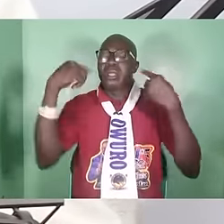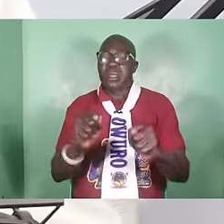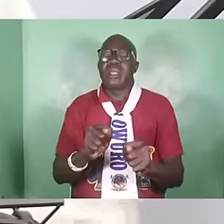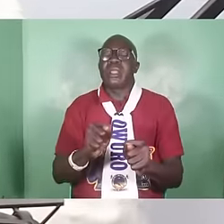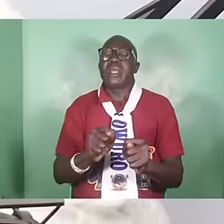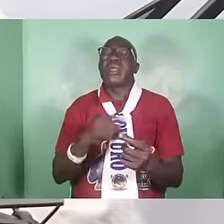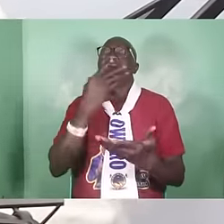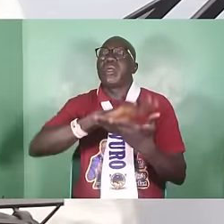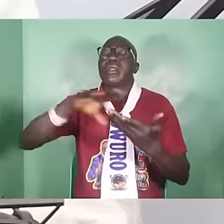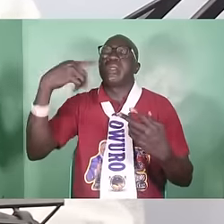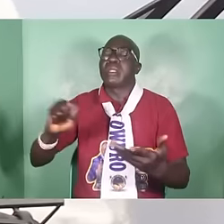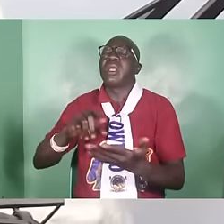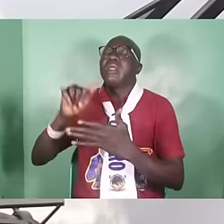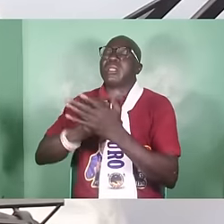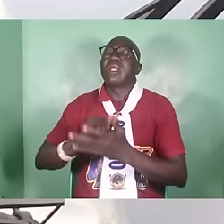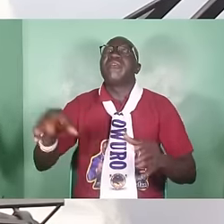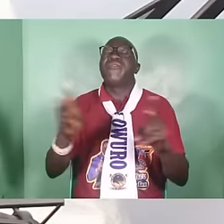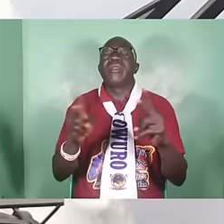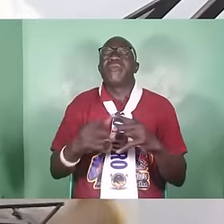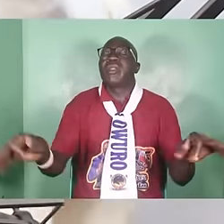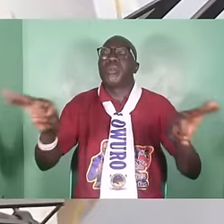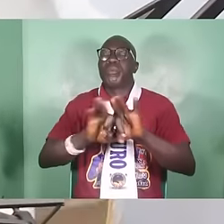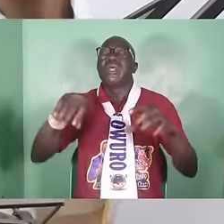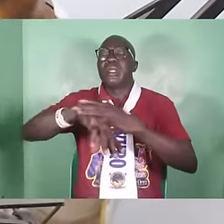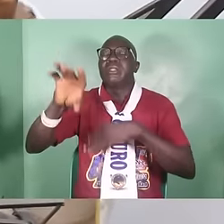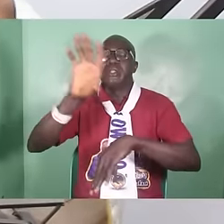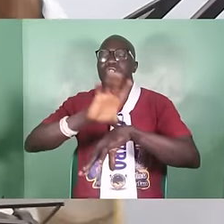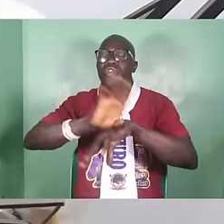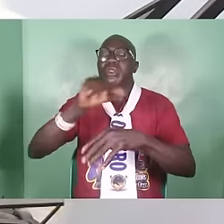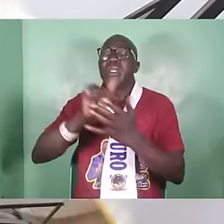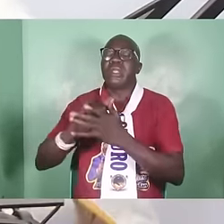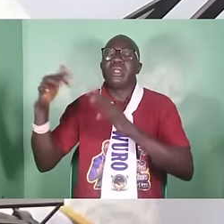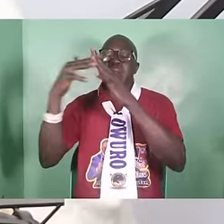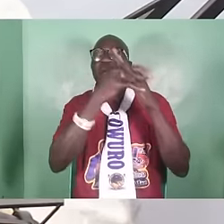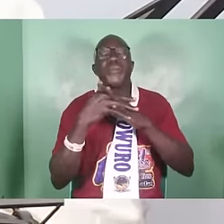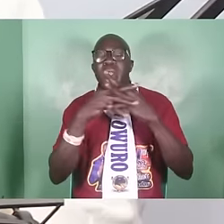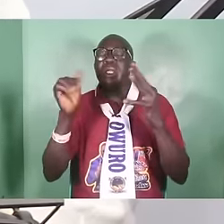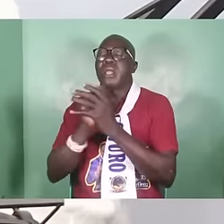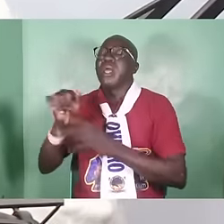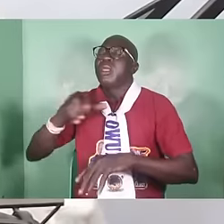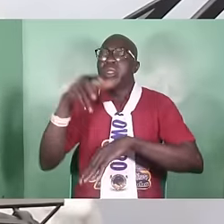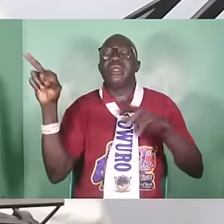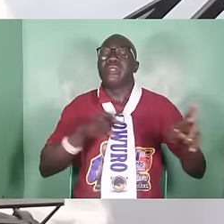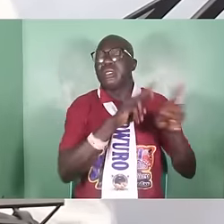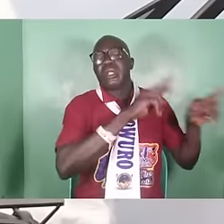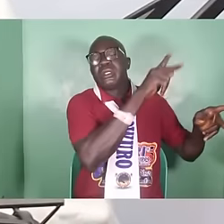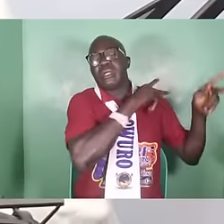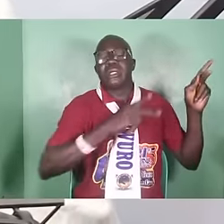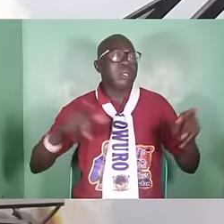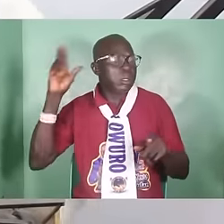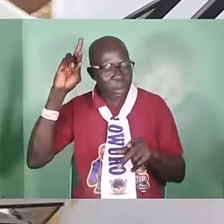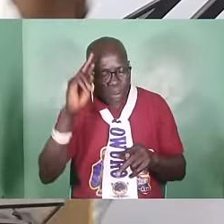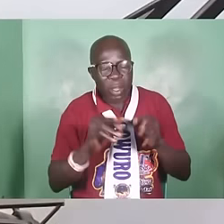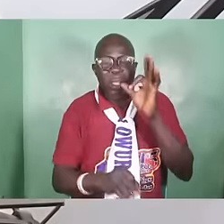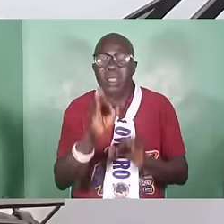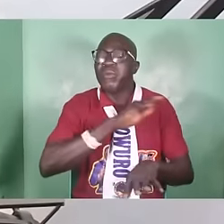in church, don't the woman is part of the people that they are tight at the pig. America, what is she about? She is ready as king. Ben, and Babisha,